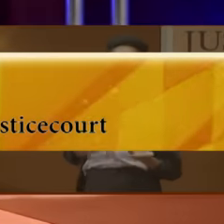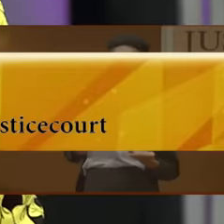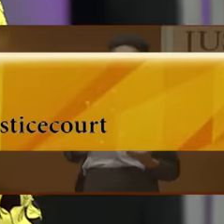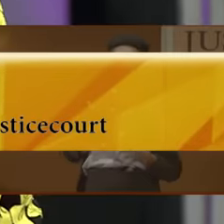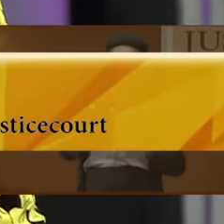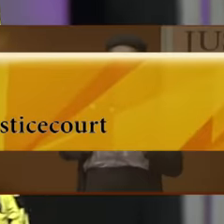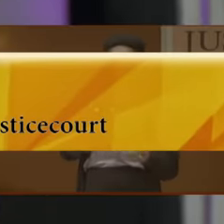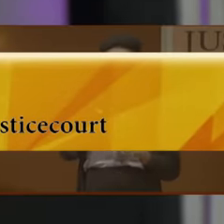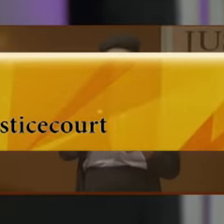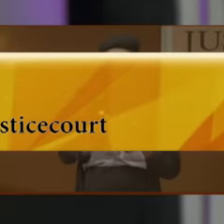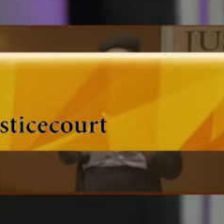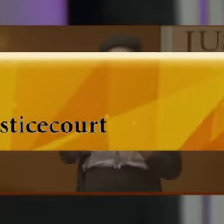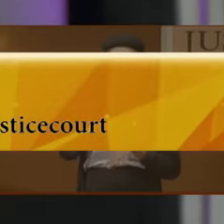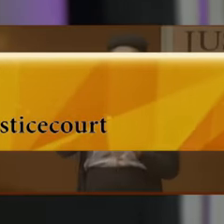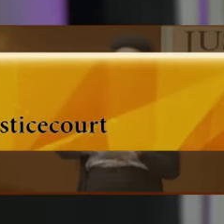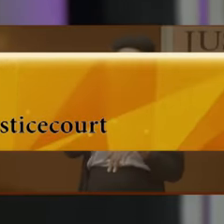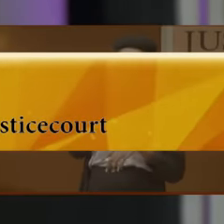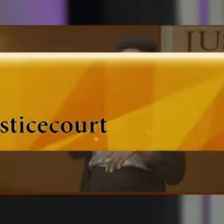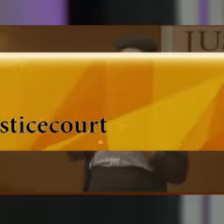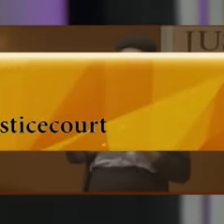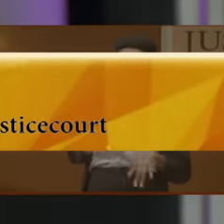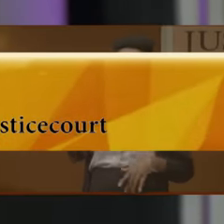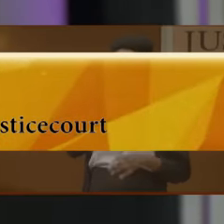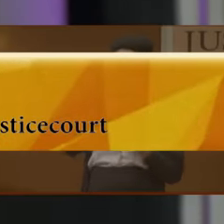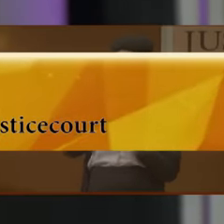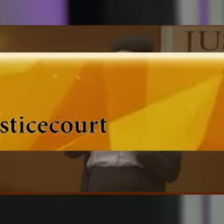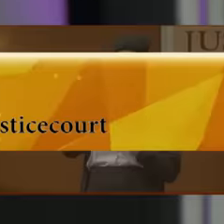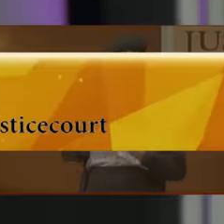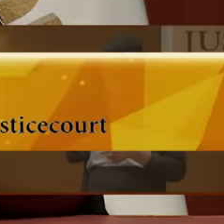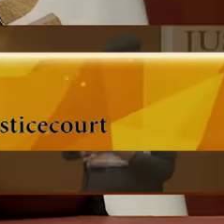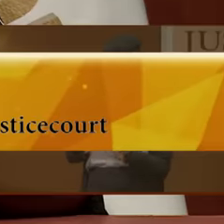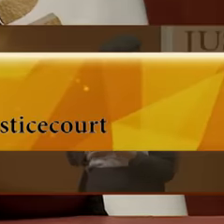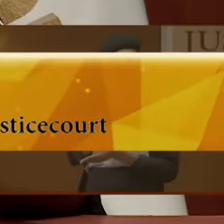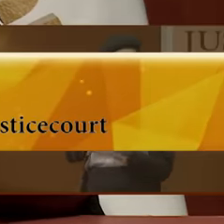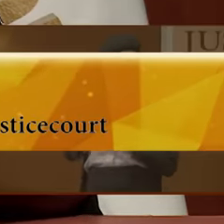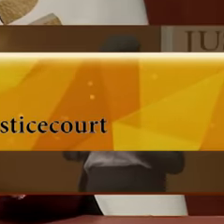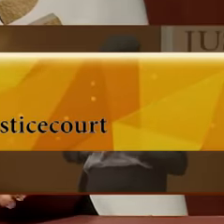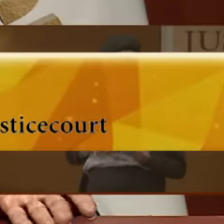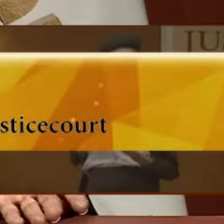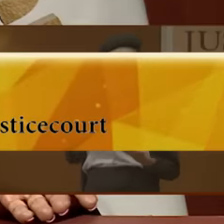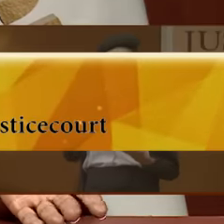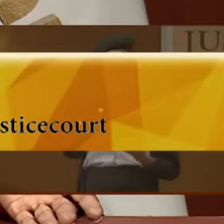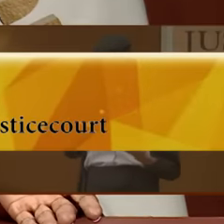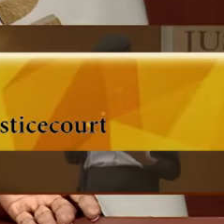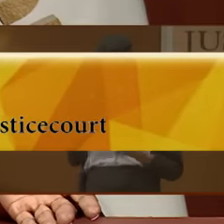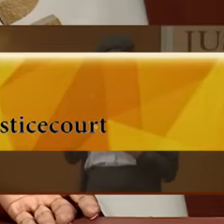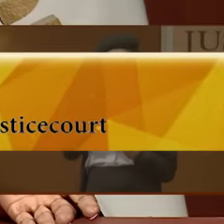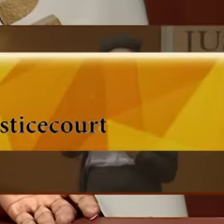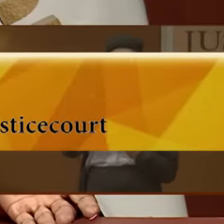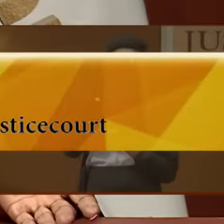transcend onto the children. These are your children. I didn't know your biological children. They are, they are. So why will you let it extend to them?